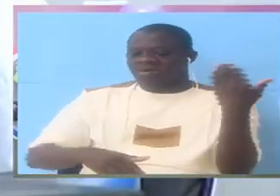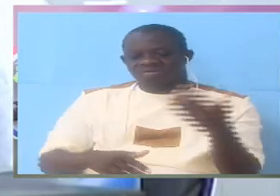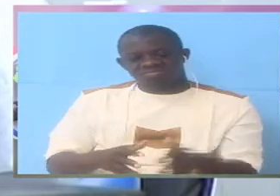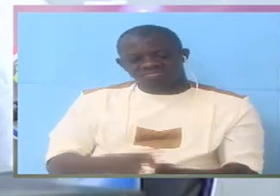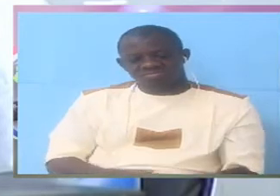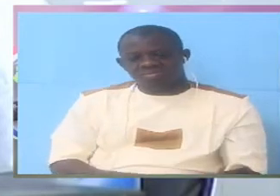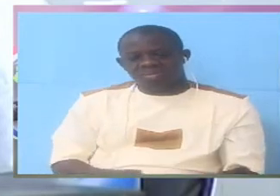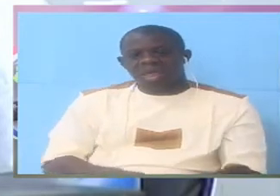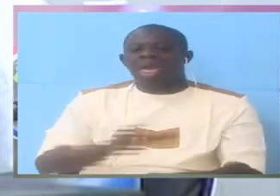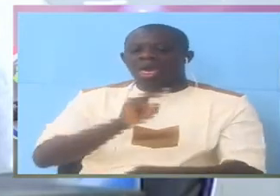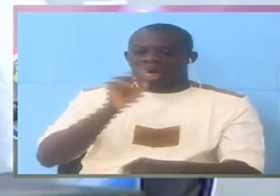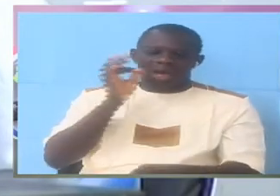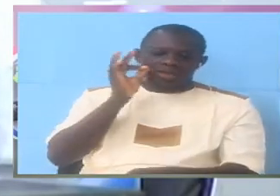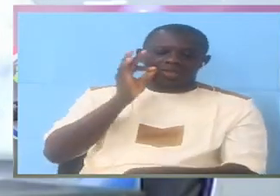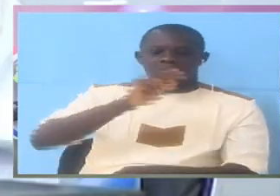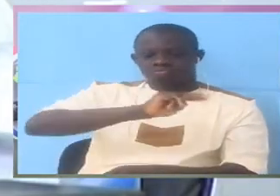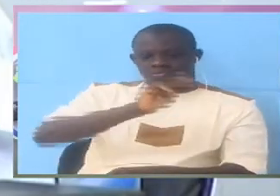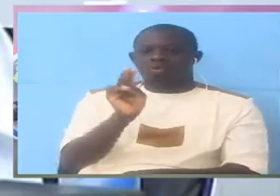Honey. The answer is no?